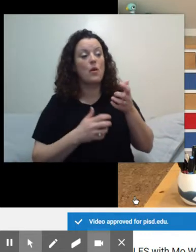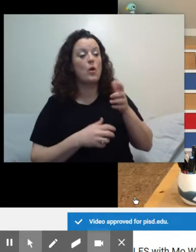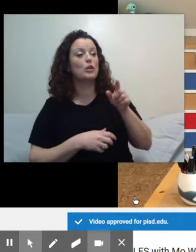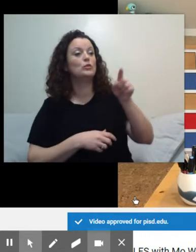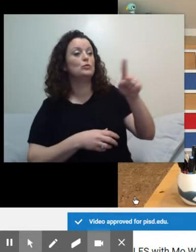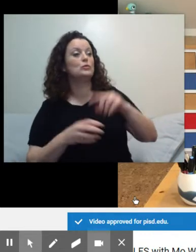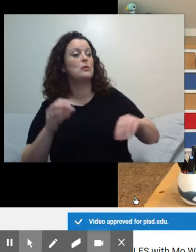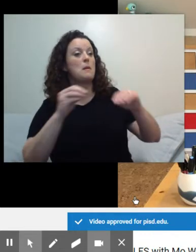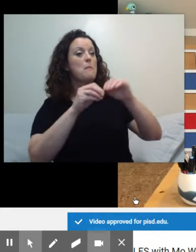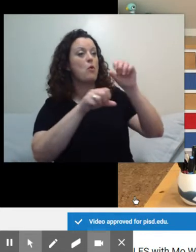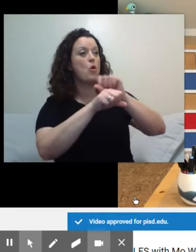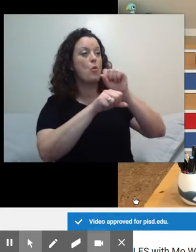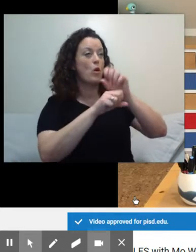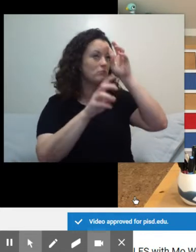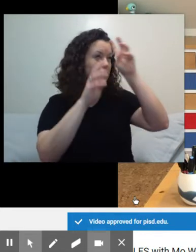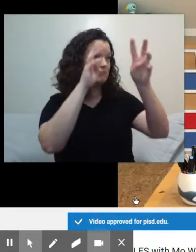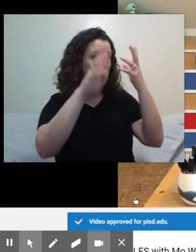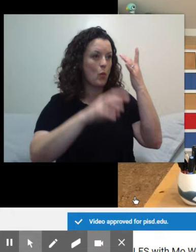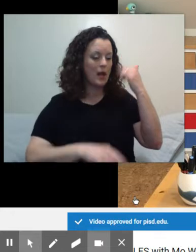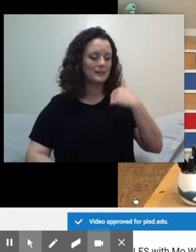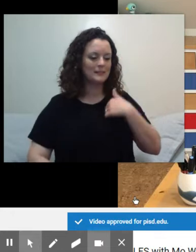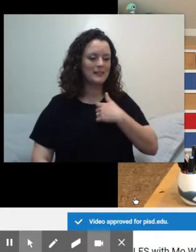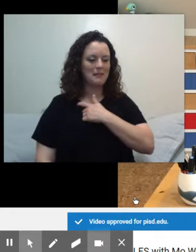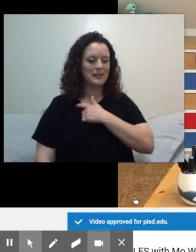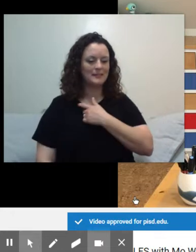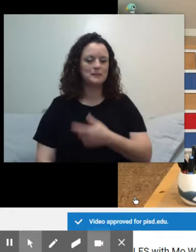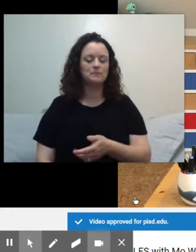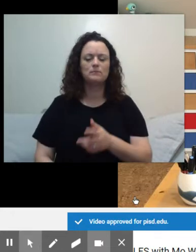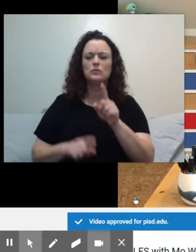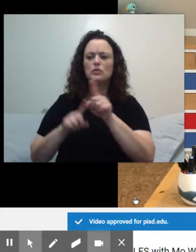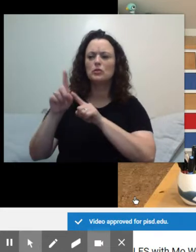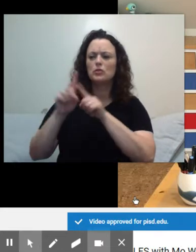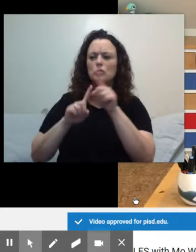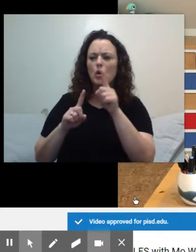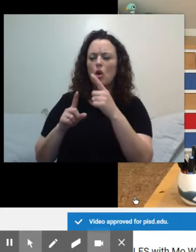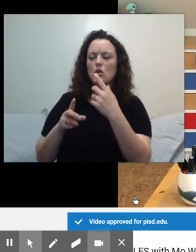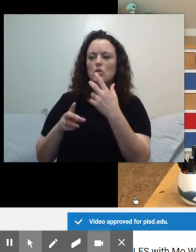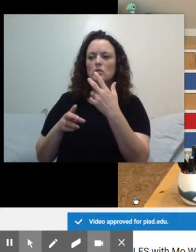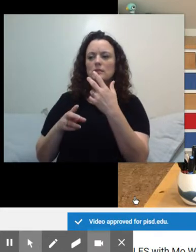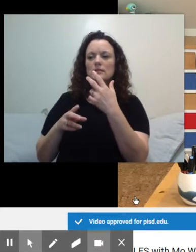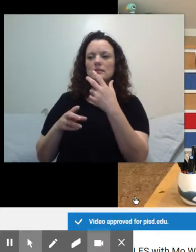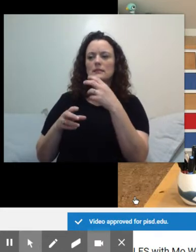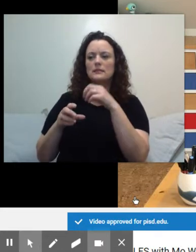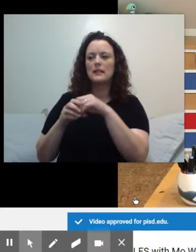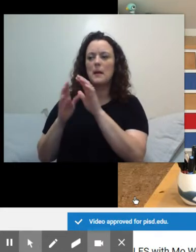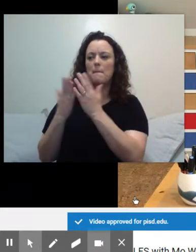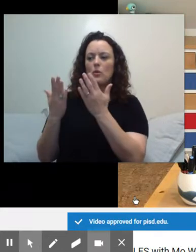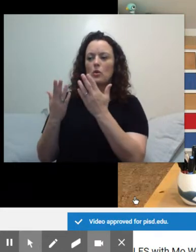How did you make the stars at the end of your book called Waiting is Not Easy? Asked Sophia, who is 8 years old.